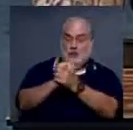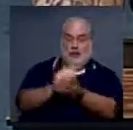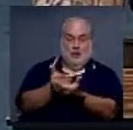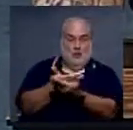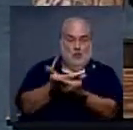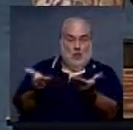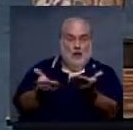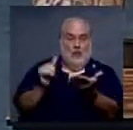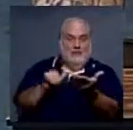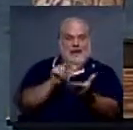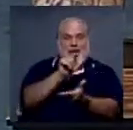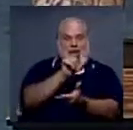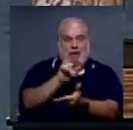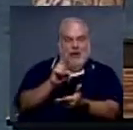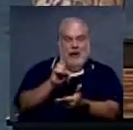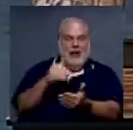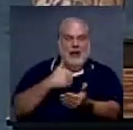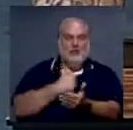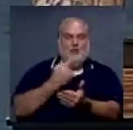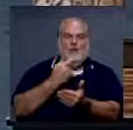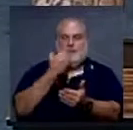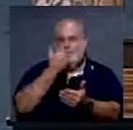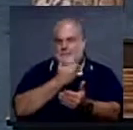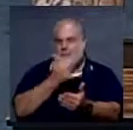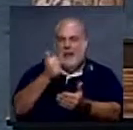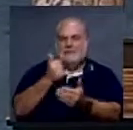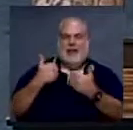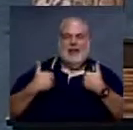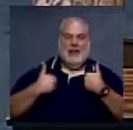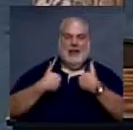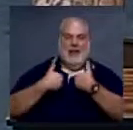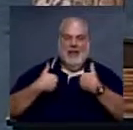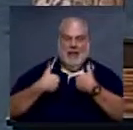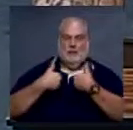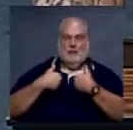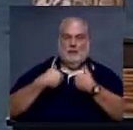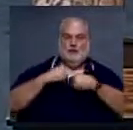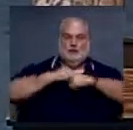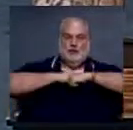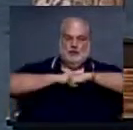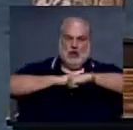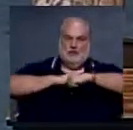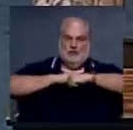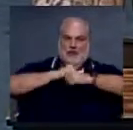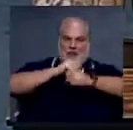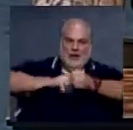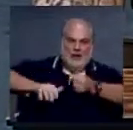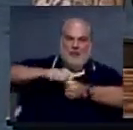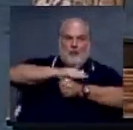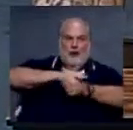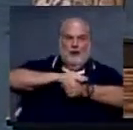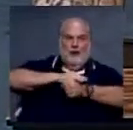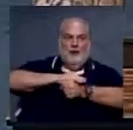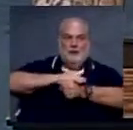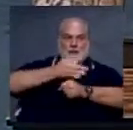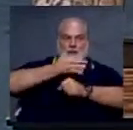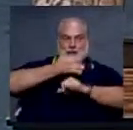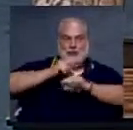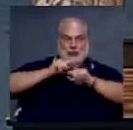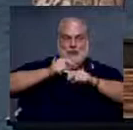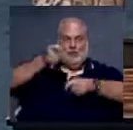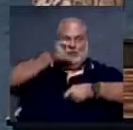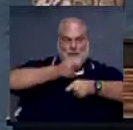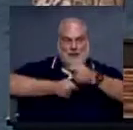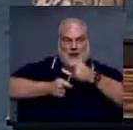on the fact that Little Rock has one of the finest animal shelters, the Animal Village, that I've ever seen any place, and I will be going there soon to replace my